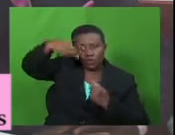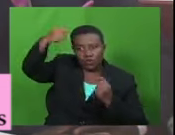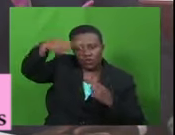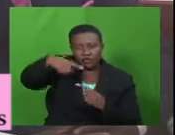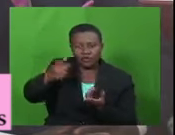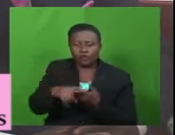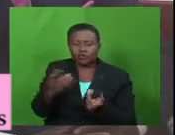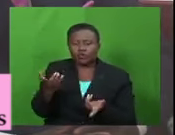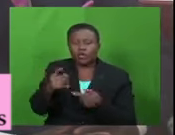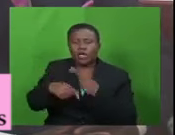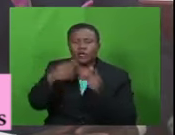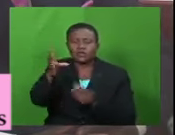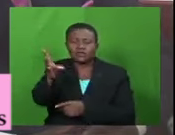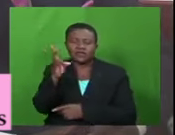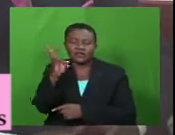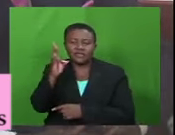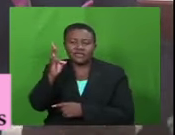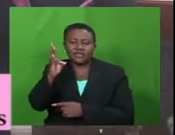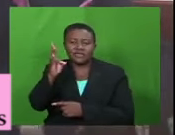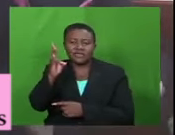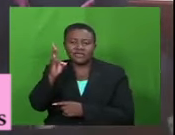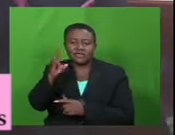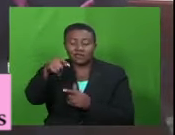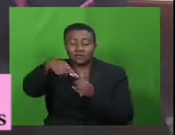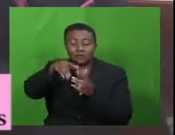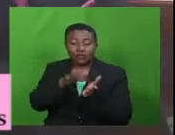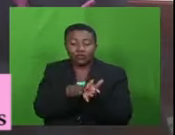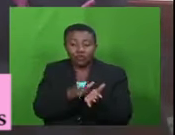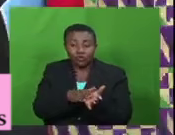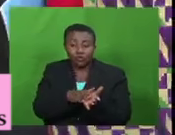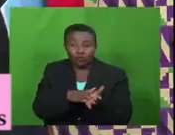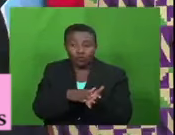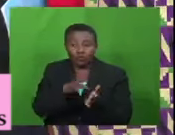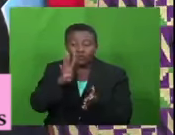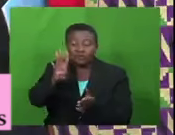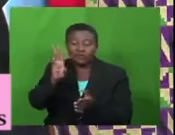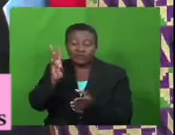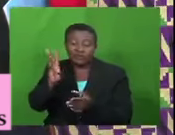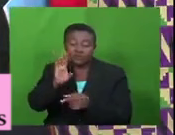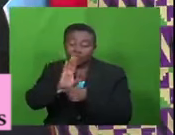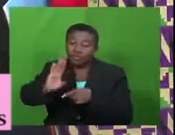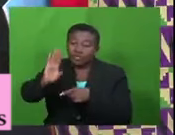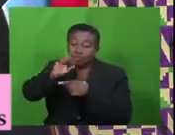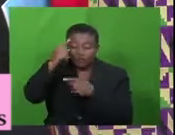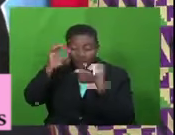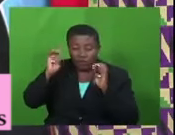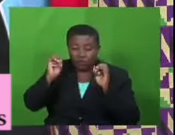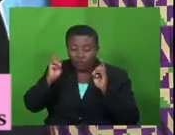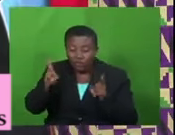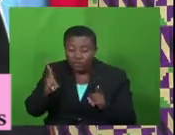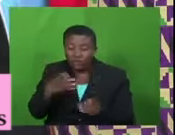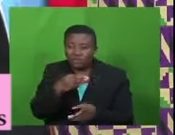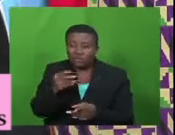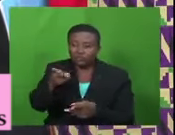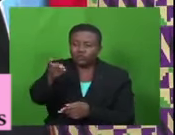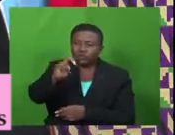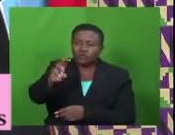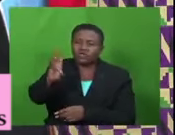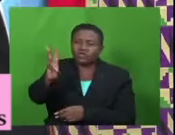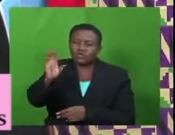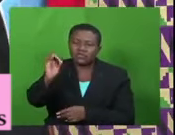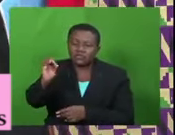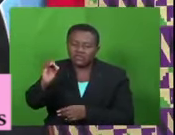700 senior high schools, 46 colleges of education, 260 district